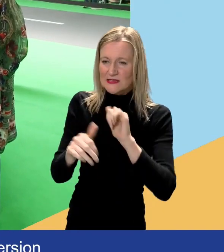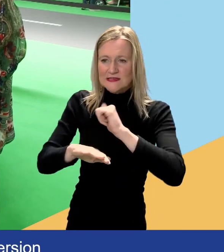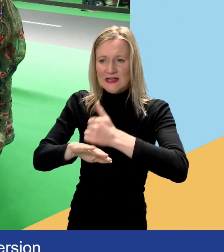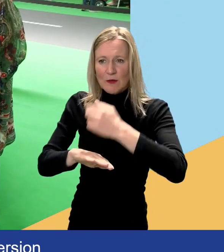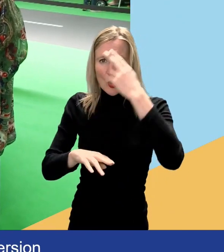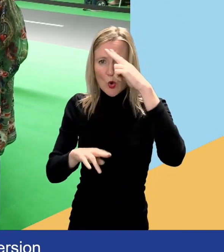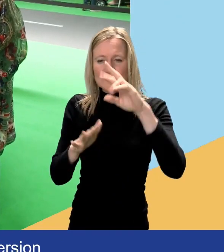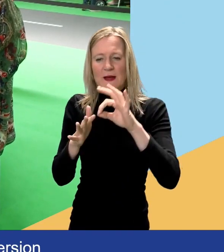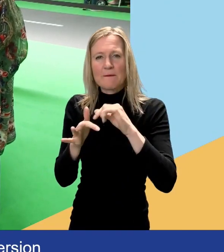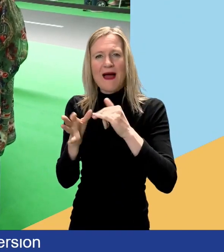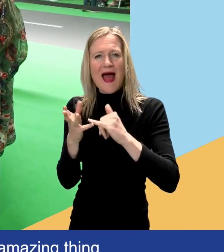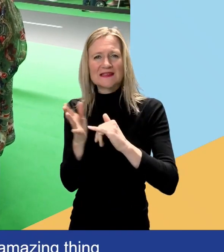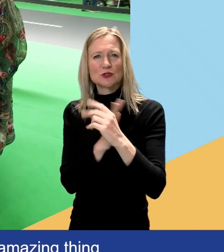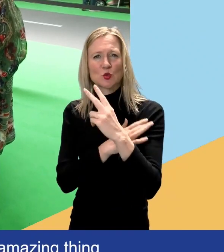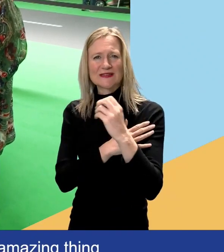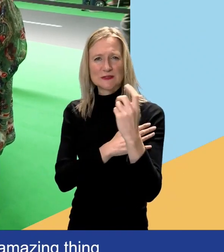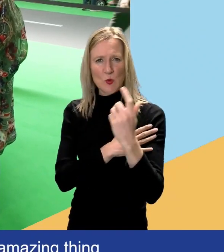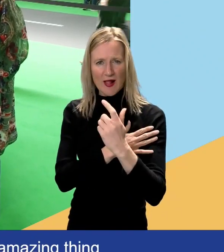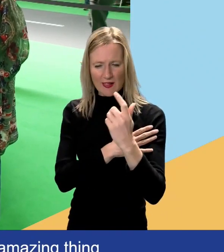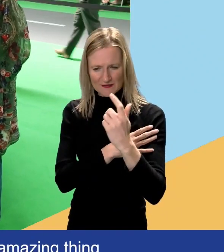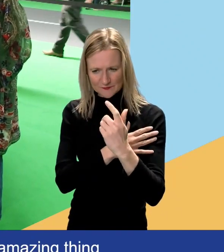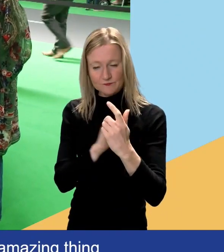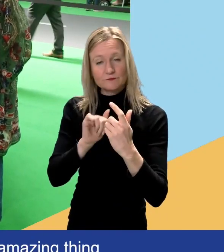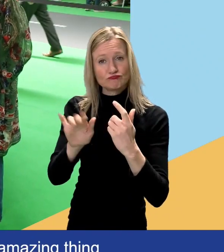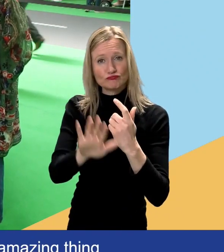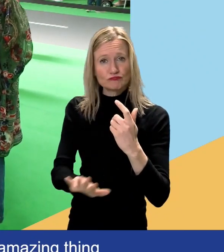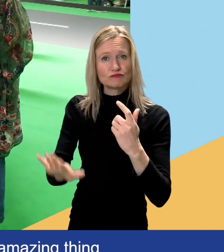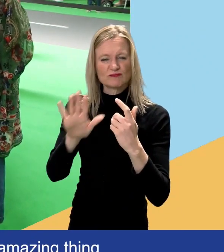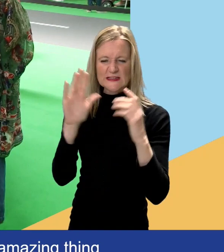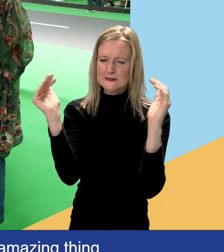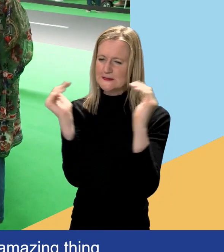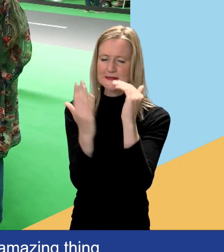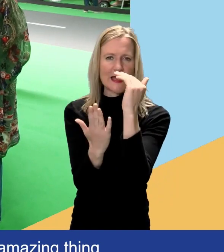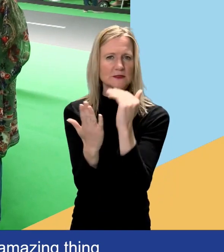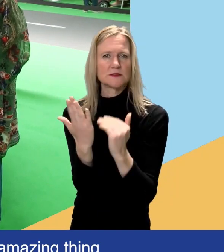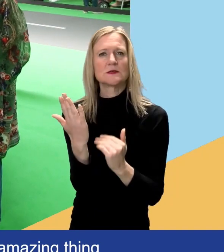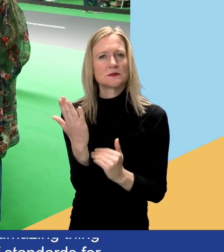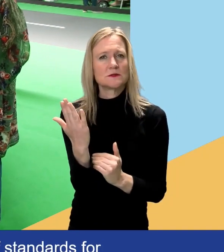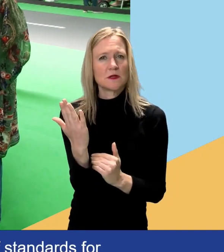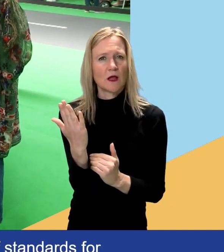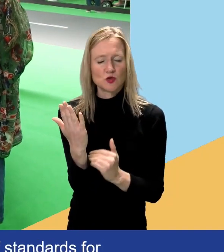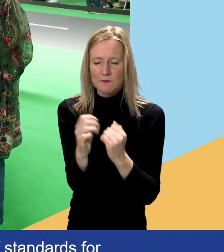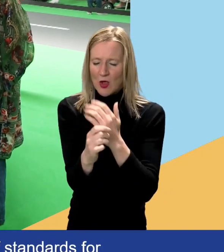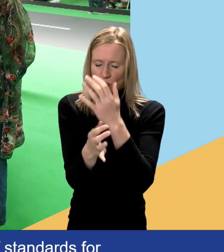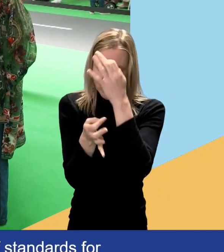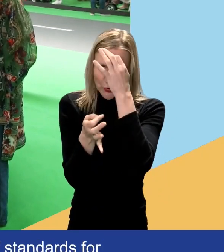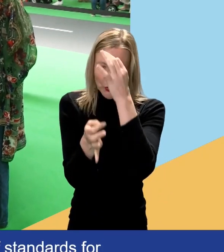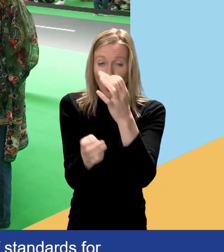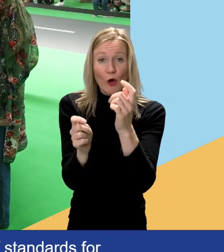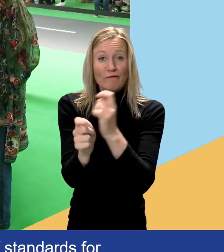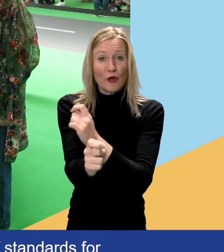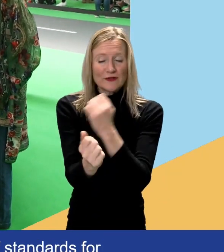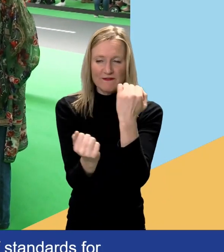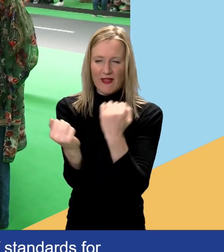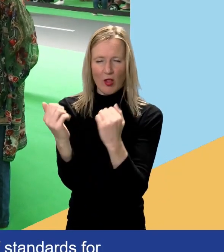PAS 2012. And it is essentially a set of standards for how you would convert a vehicle to make sure that it is done properly